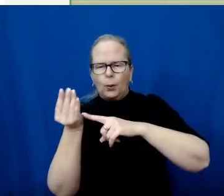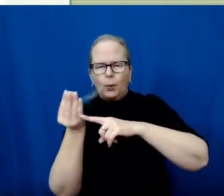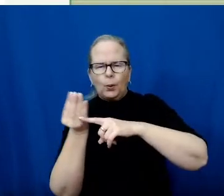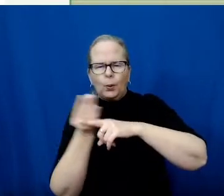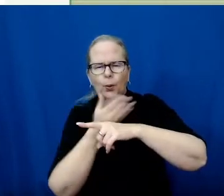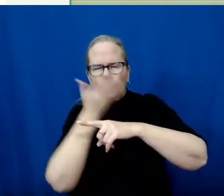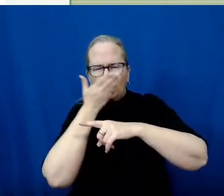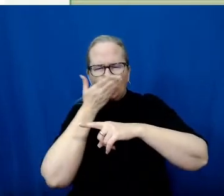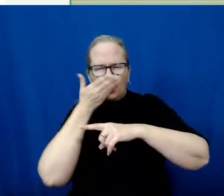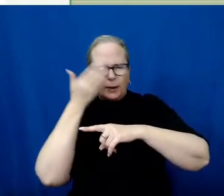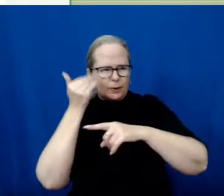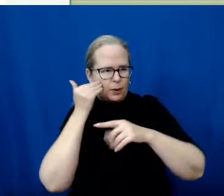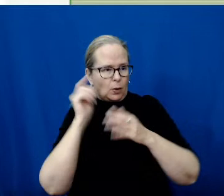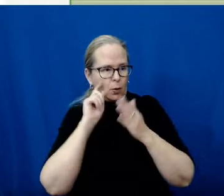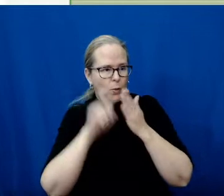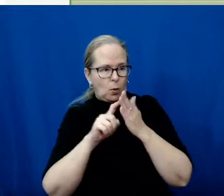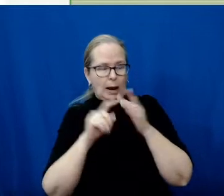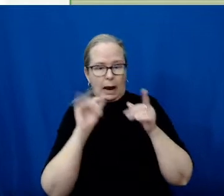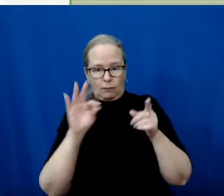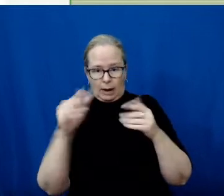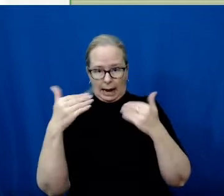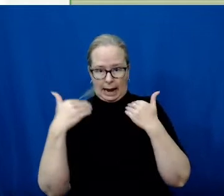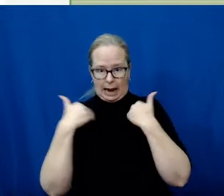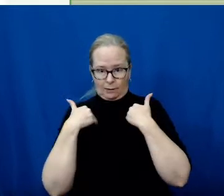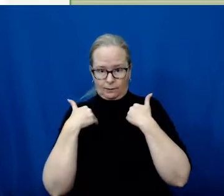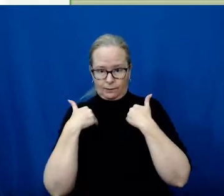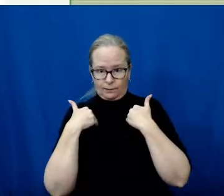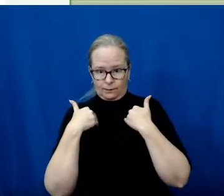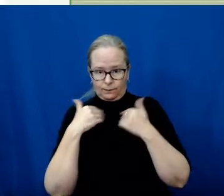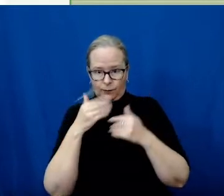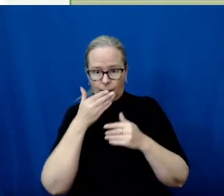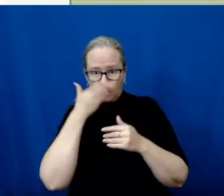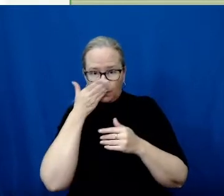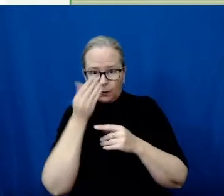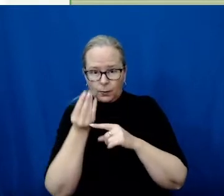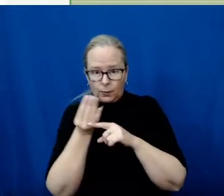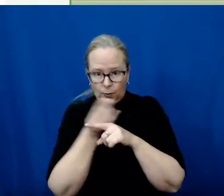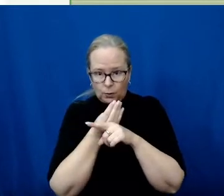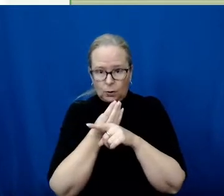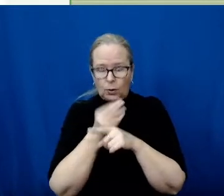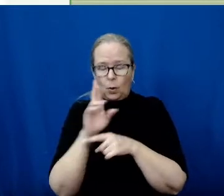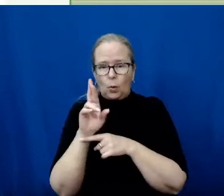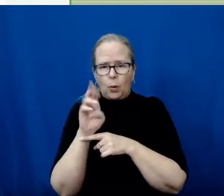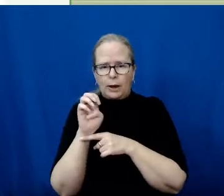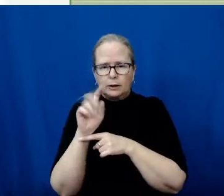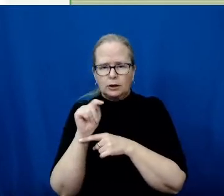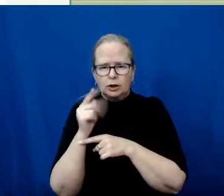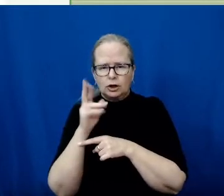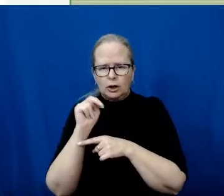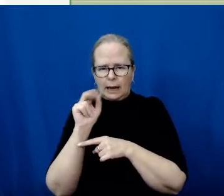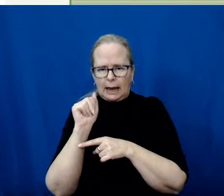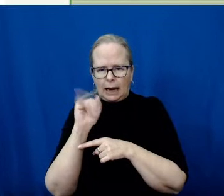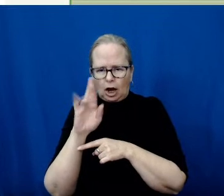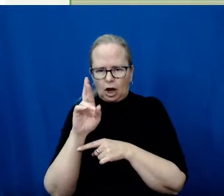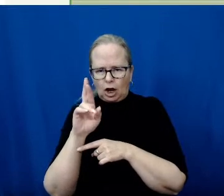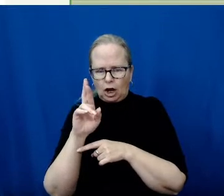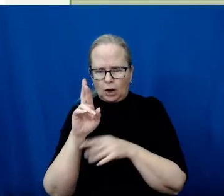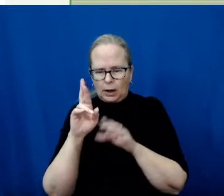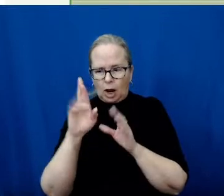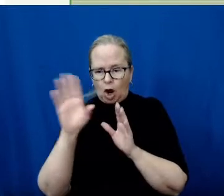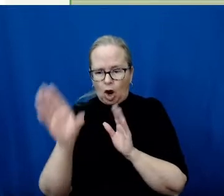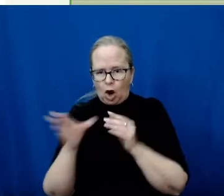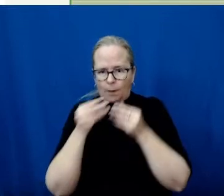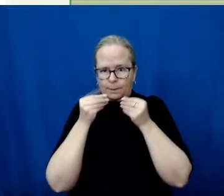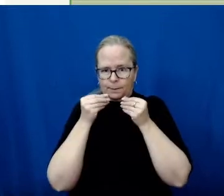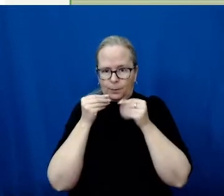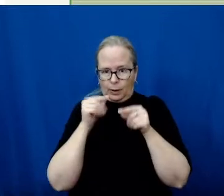don't also want to happen is we don't want someone exhaling contaminated air into the space and then the heating, ventilation,